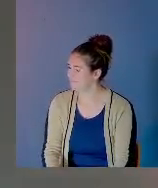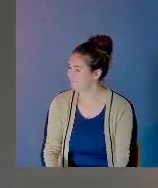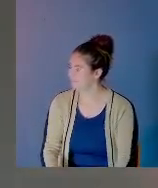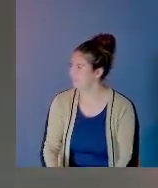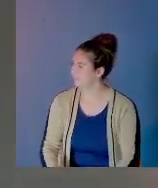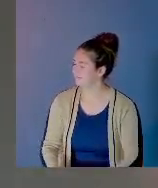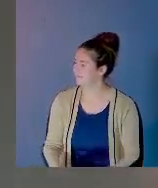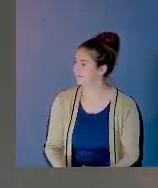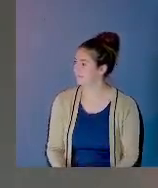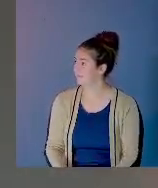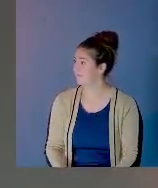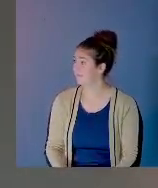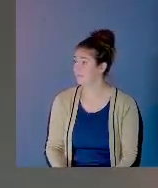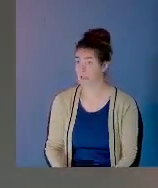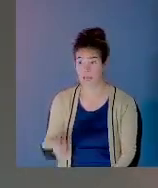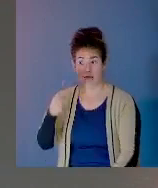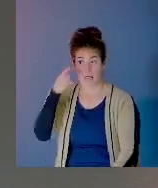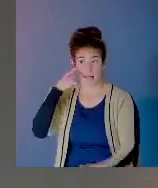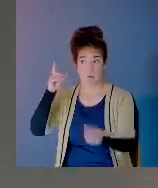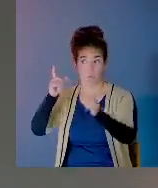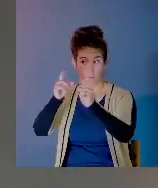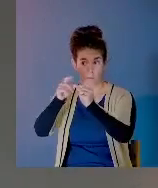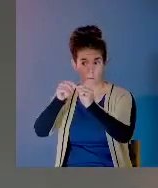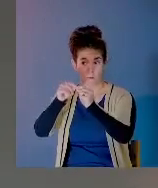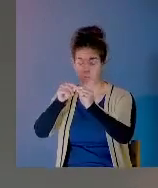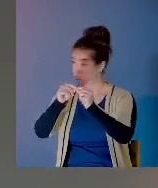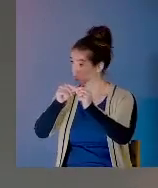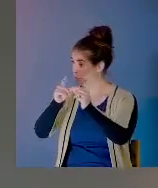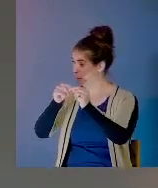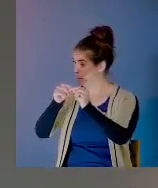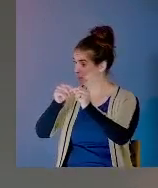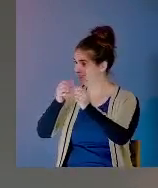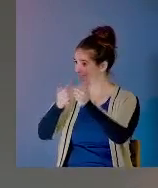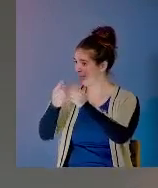I think we have time for one more. Anybody?